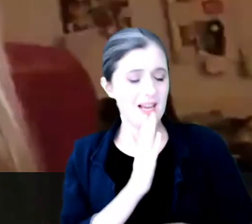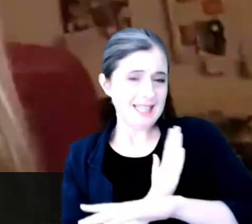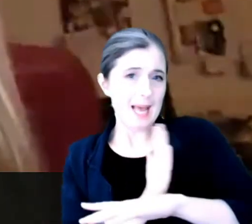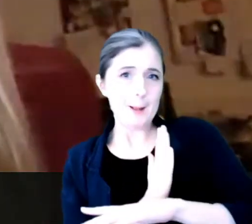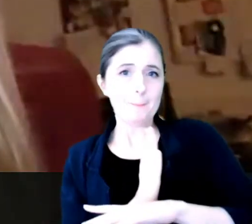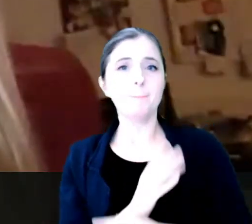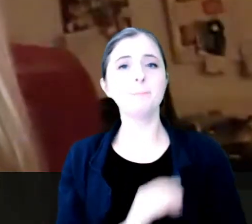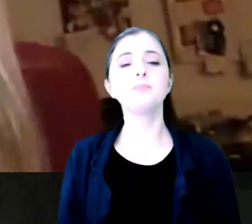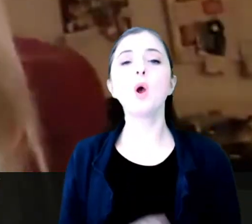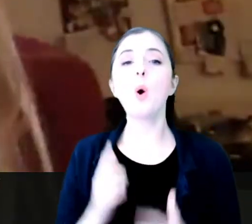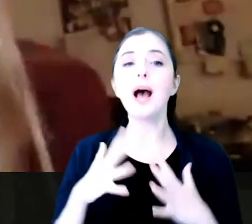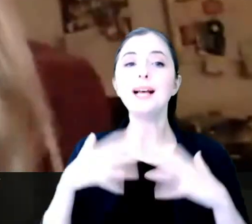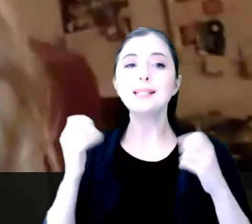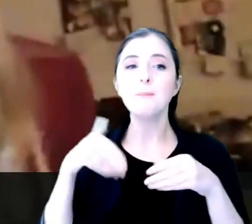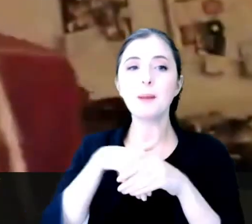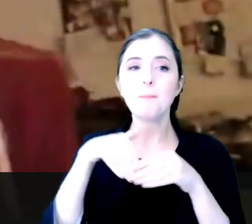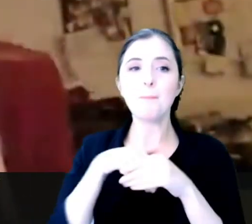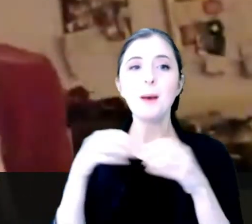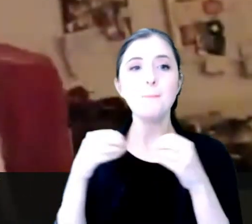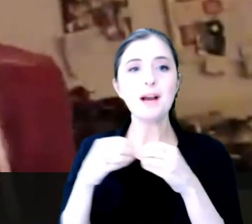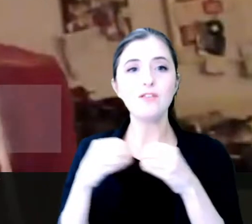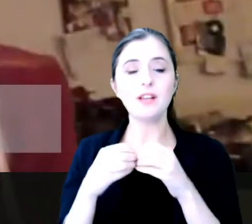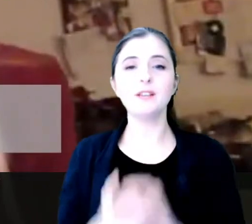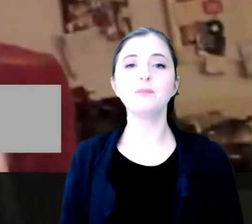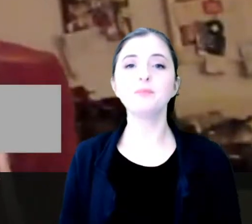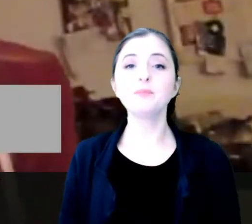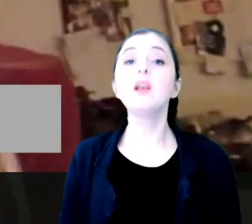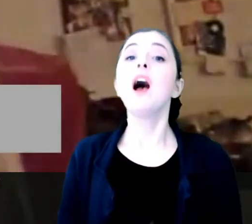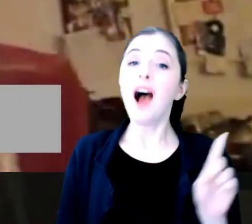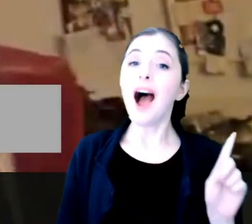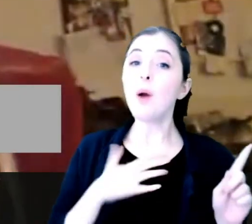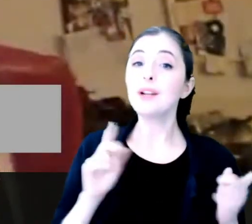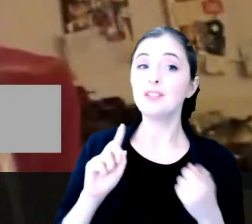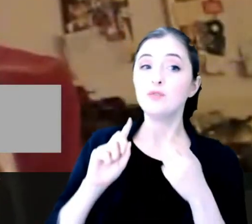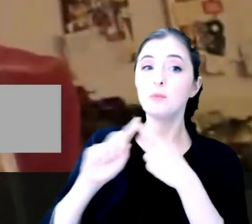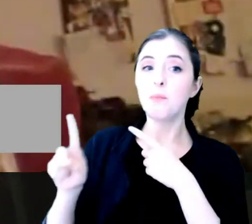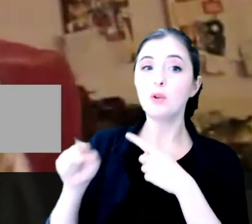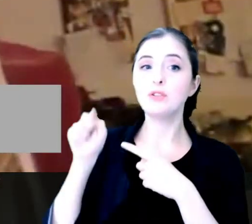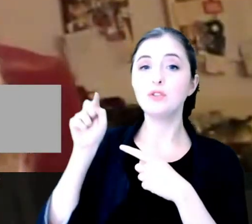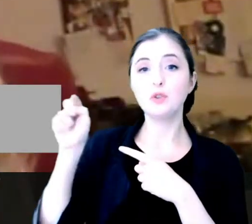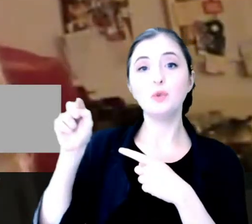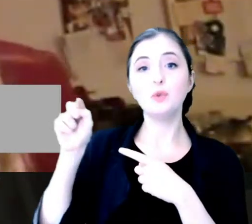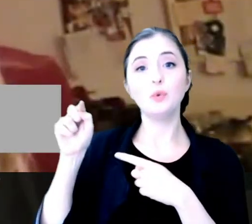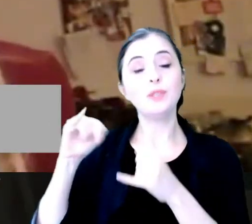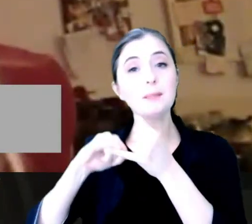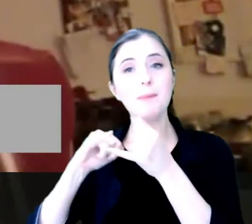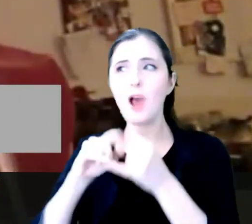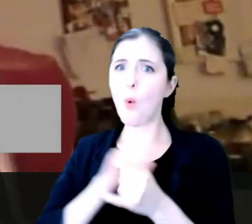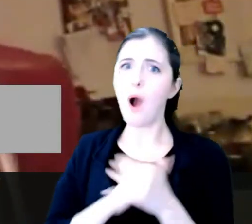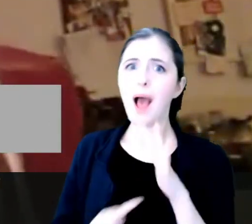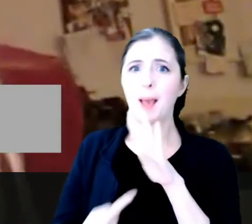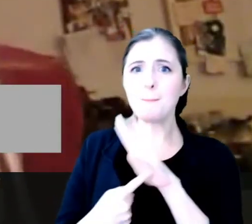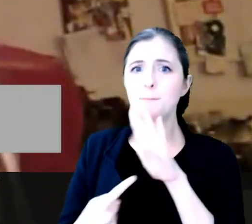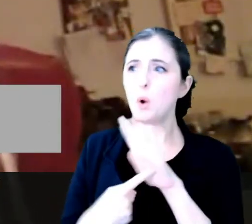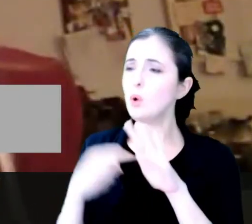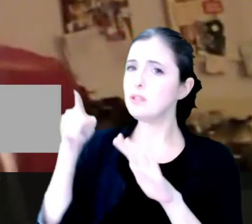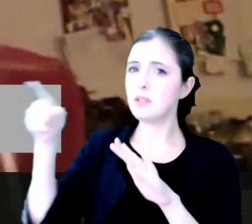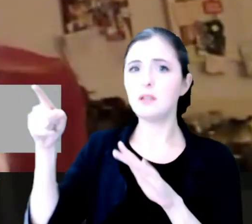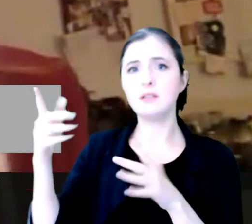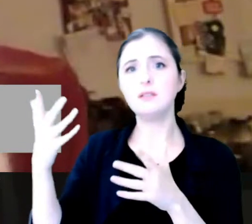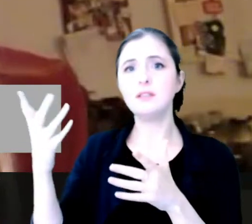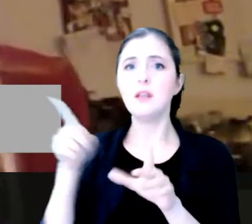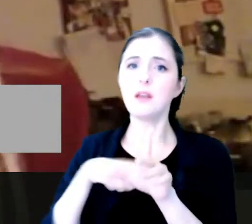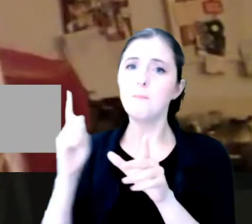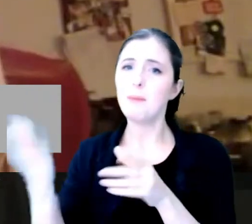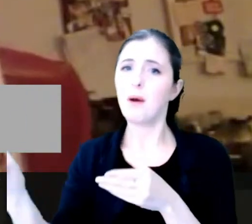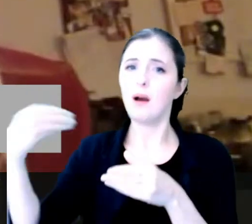Thank you, Chair. I want to go back to what Samir said, because I think it is so important that young people are involved in planning for the recovery. If you're a young person